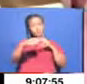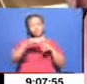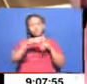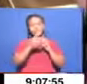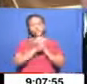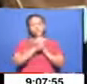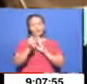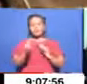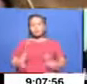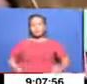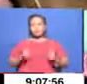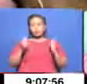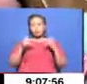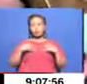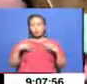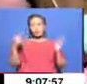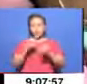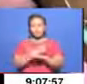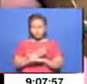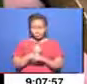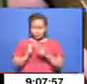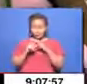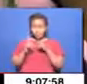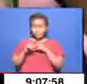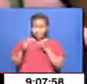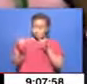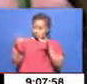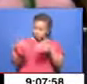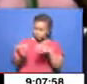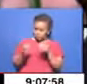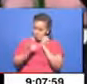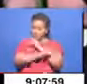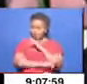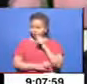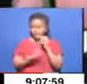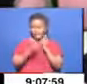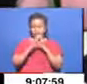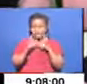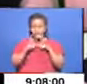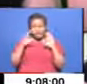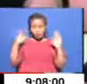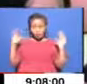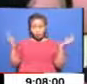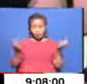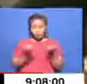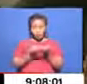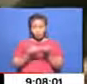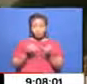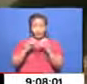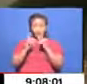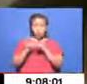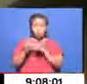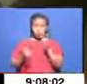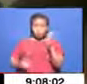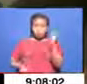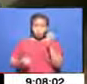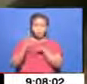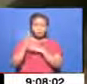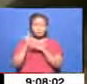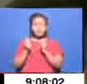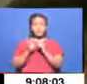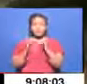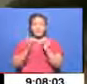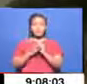difference for themselves, their communities, country, and the world. It was founded by Prince Philip in